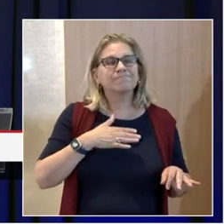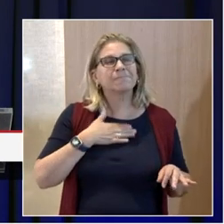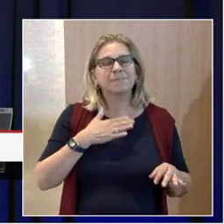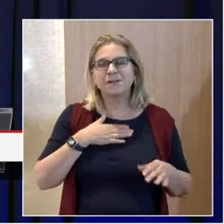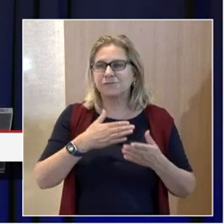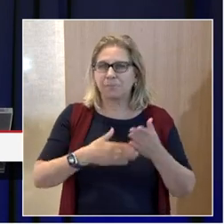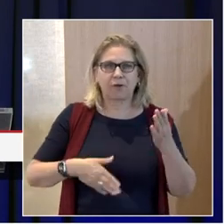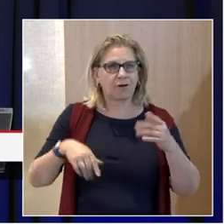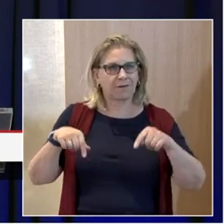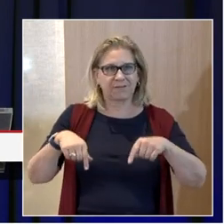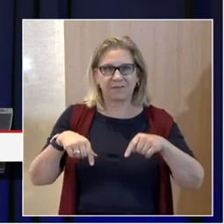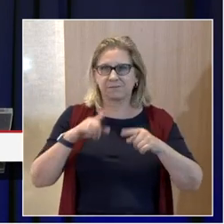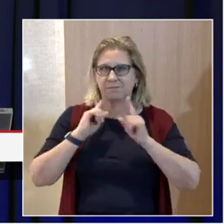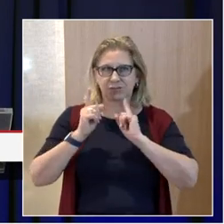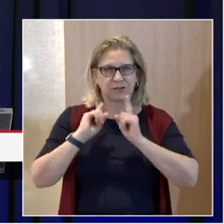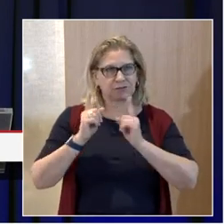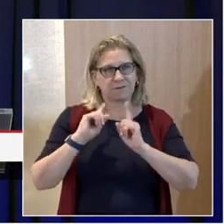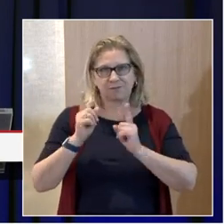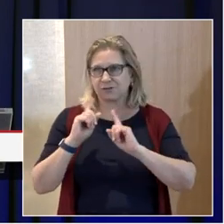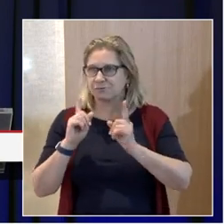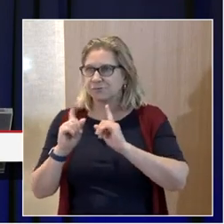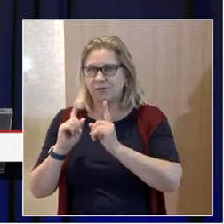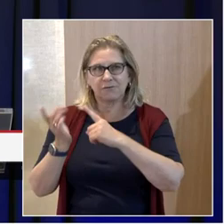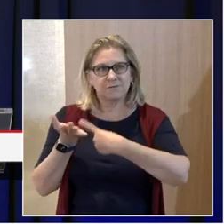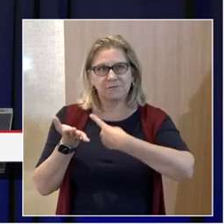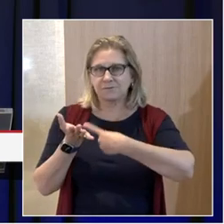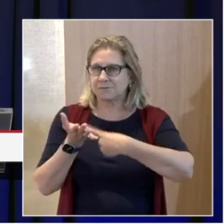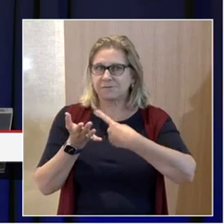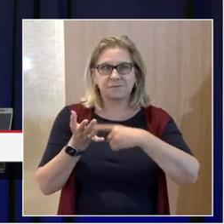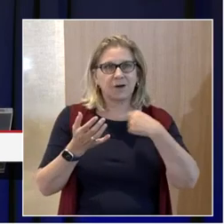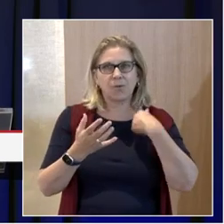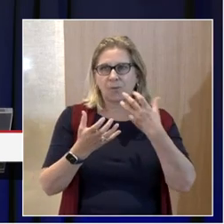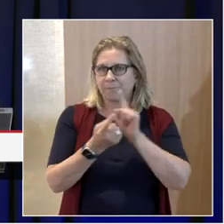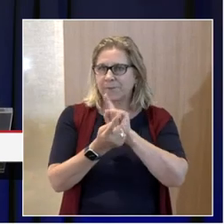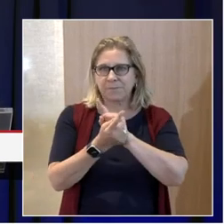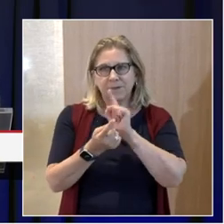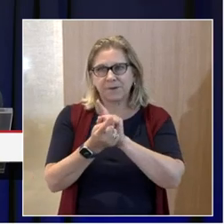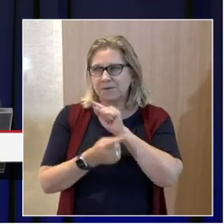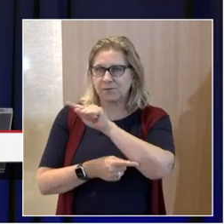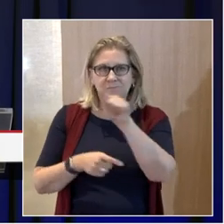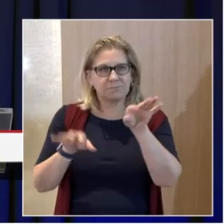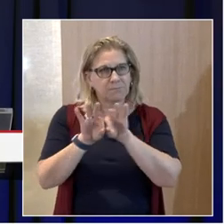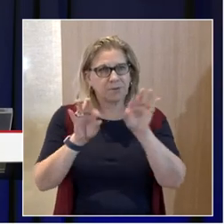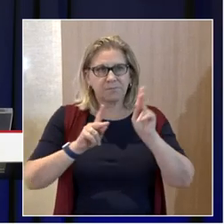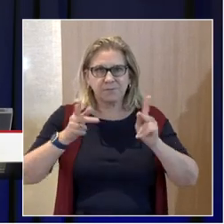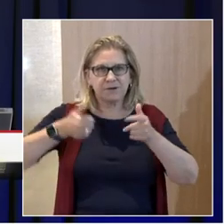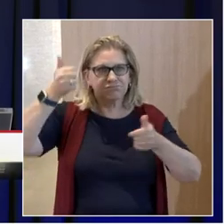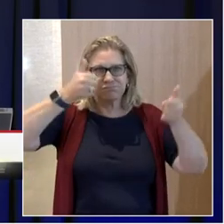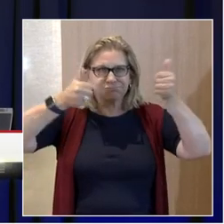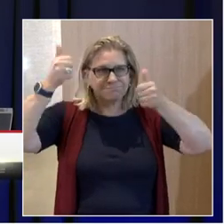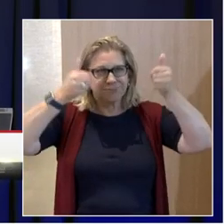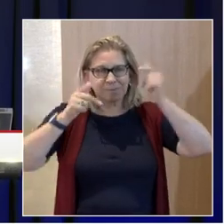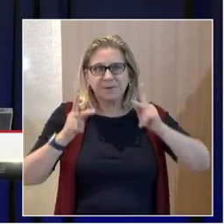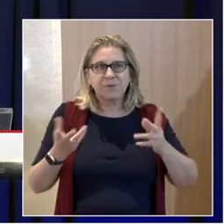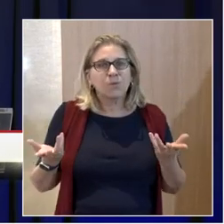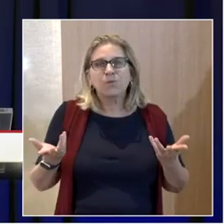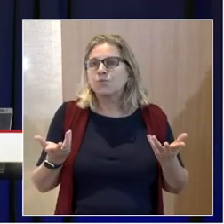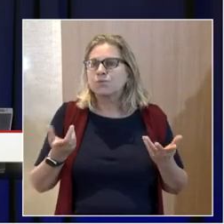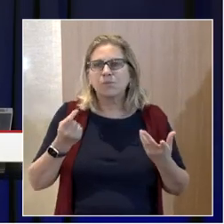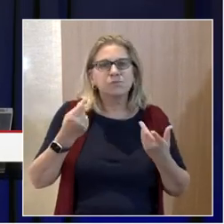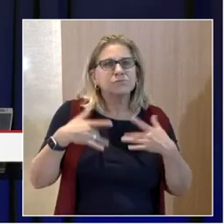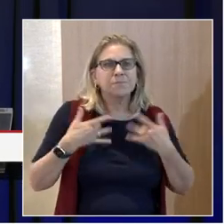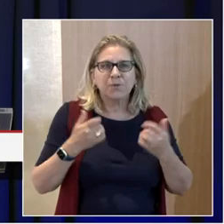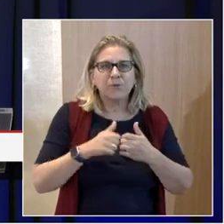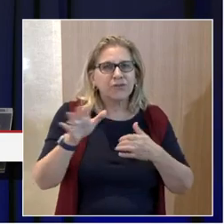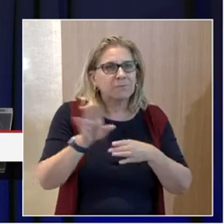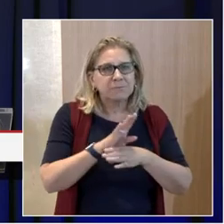meet with our officials about what's going on with your business or the idea that you have that will bring us